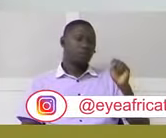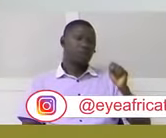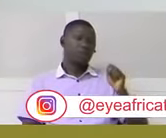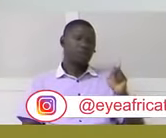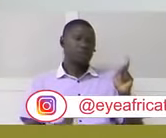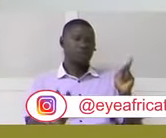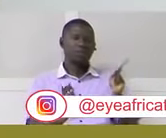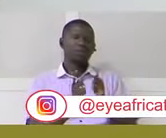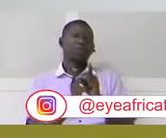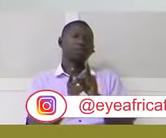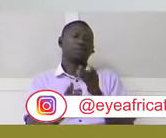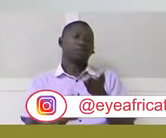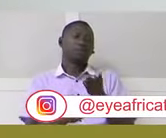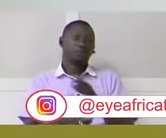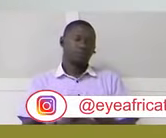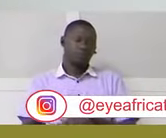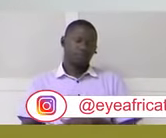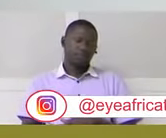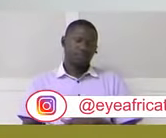So he